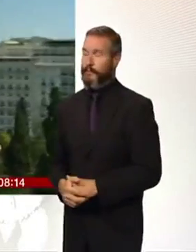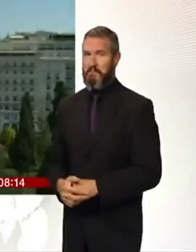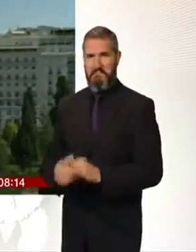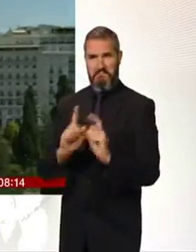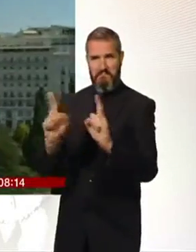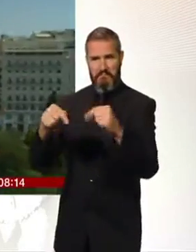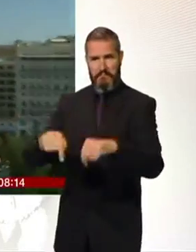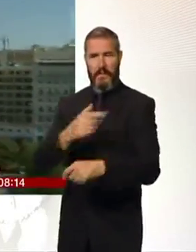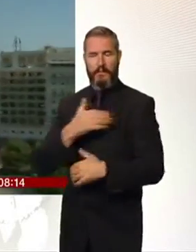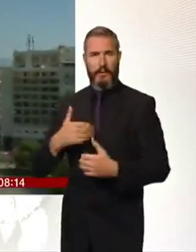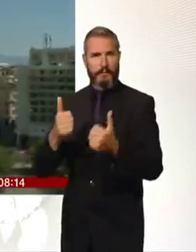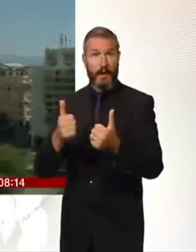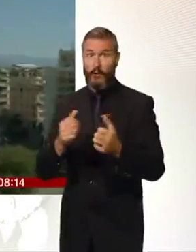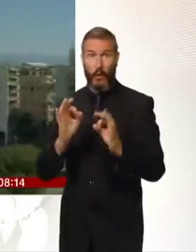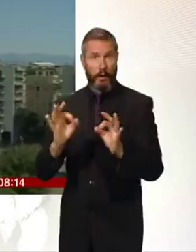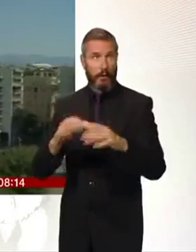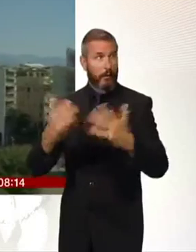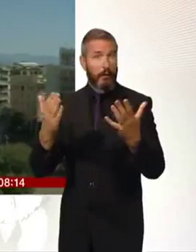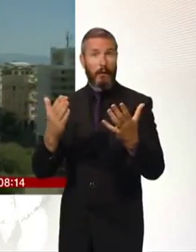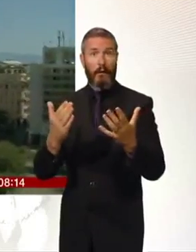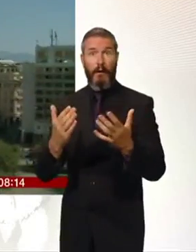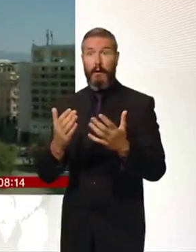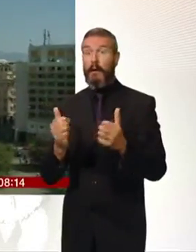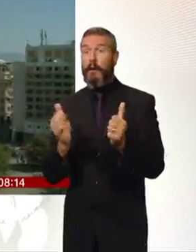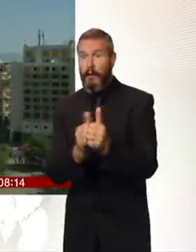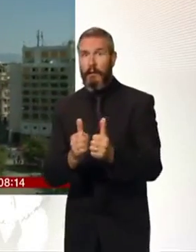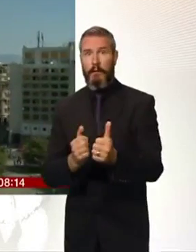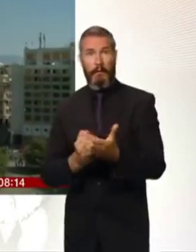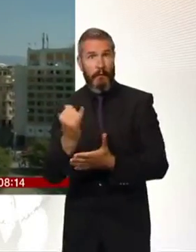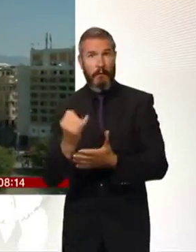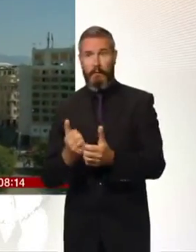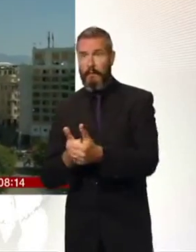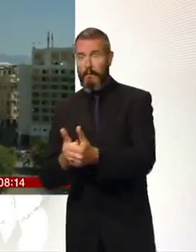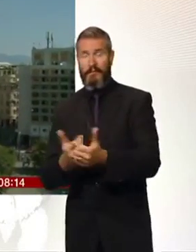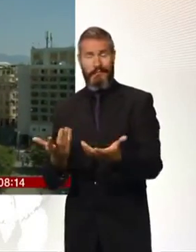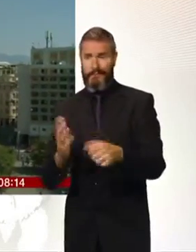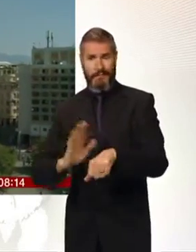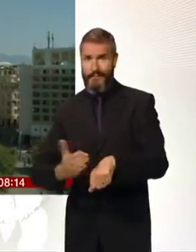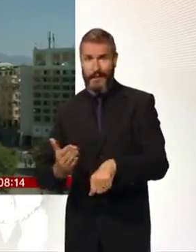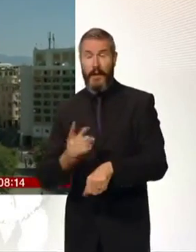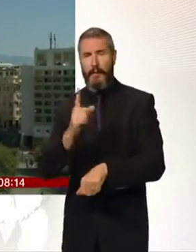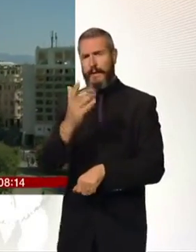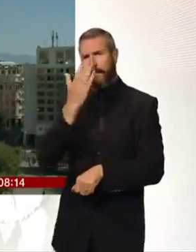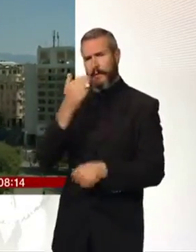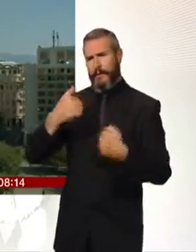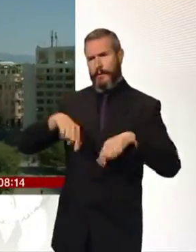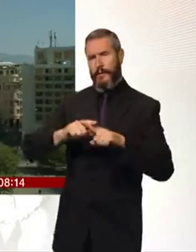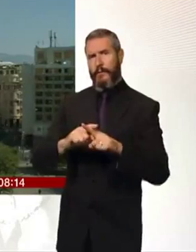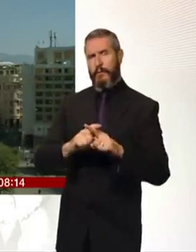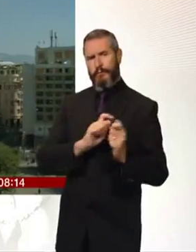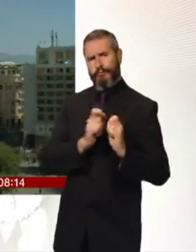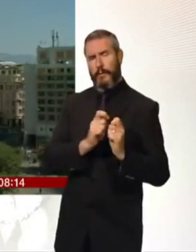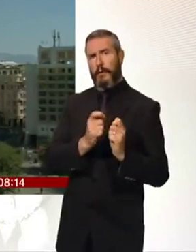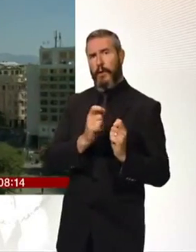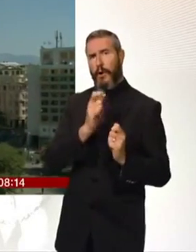you can see, it's not a great picture here with a yes or a no vote. And let me just give you one final thought we're learning from my colleague Norman Smith. He's